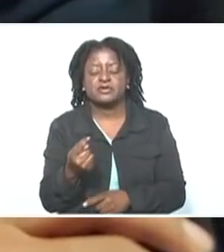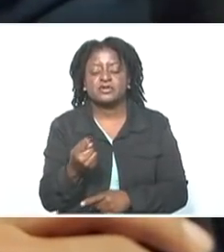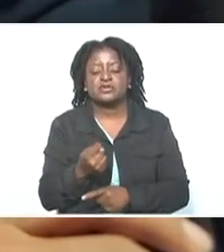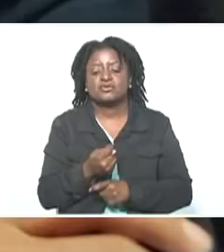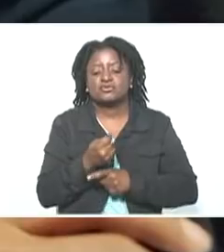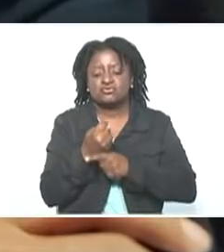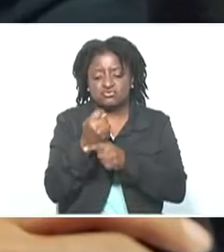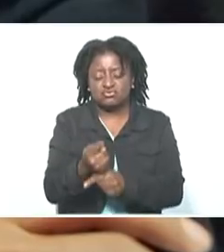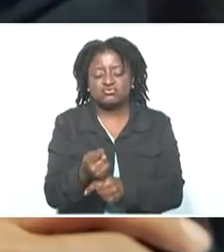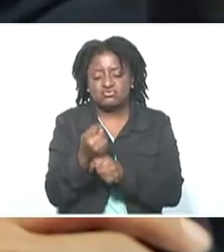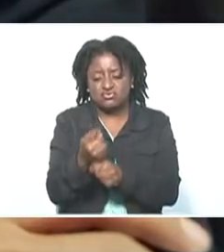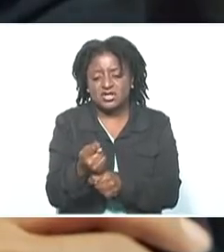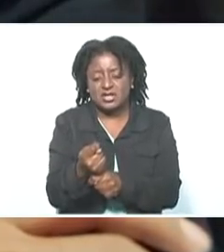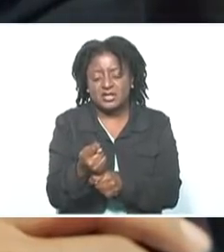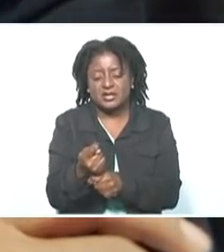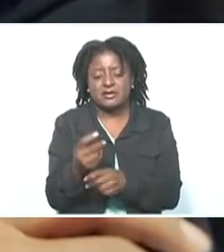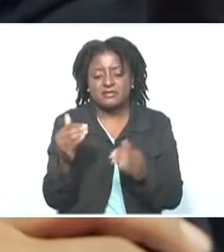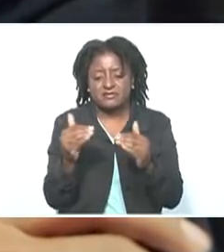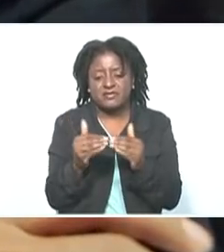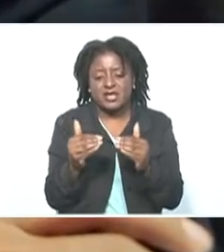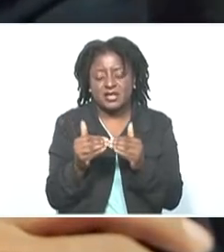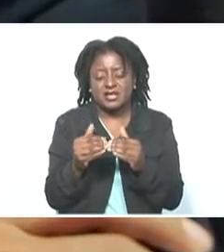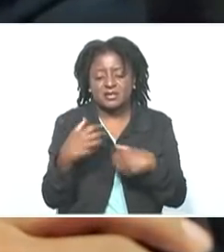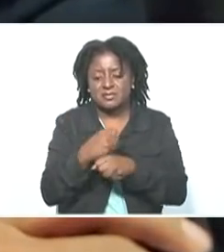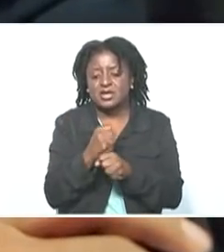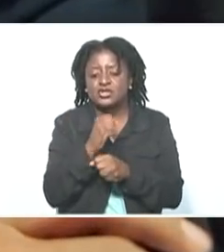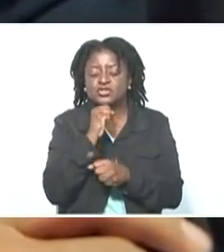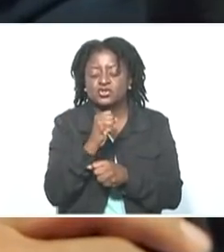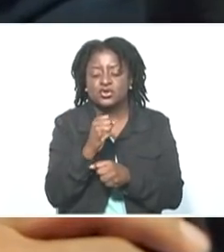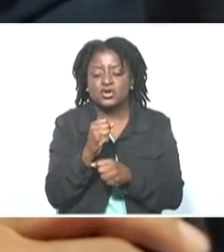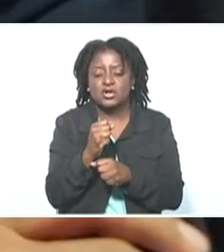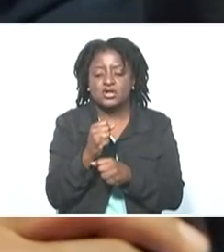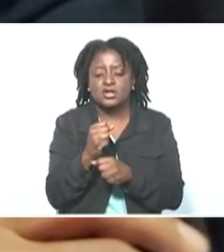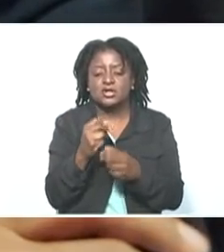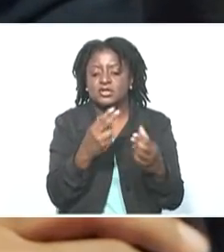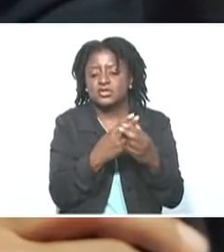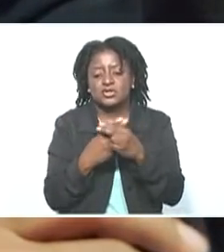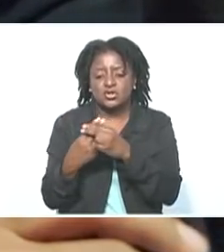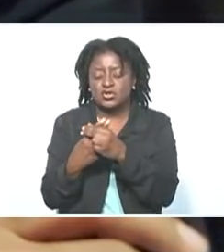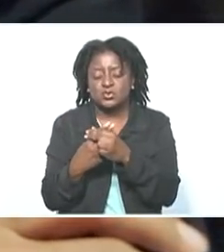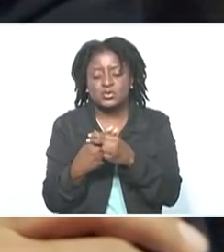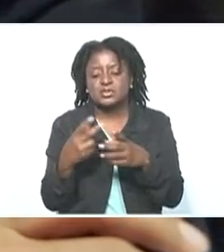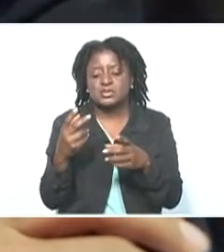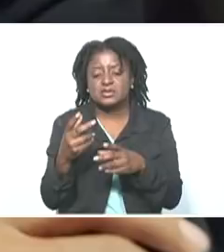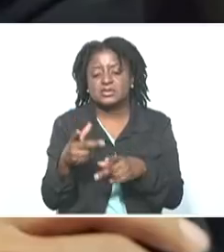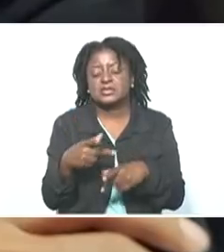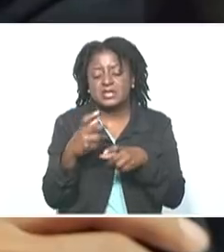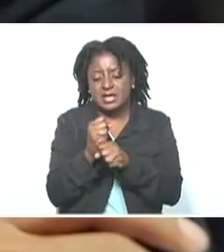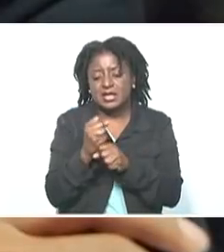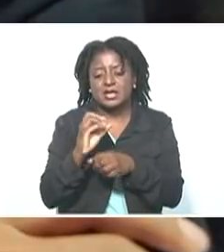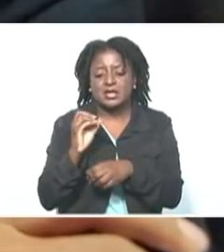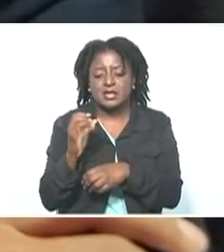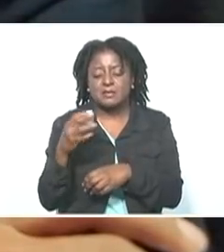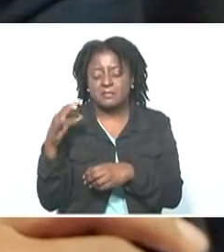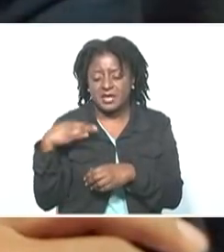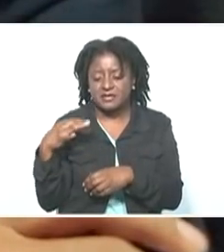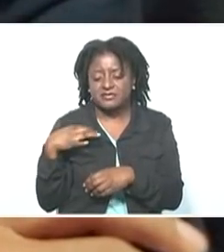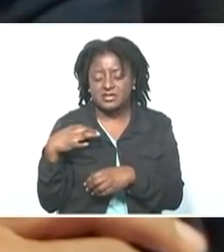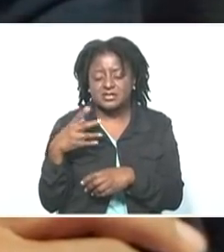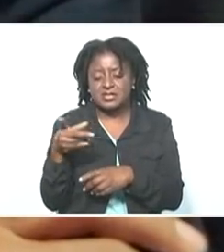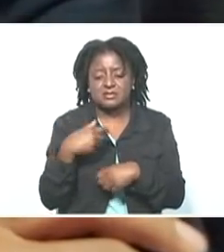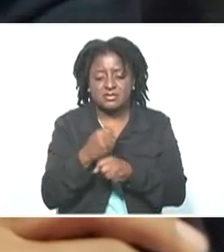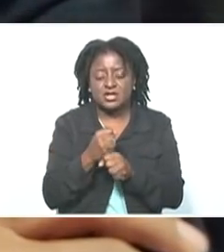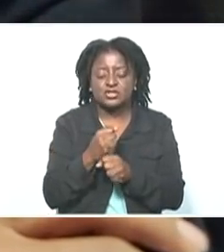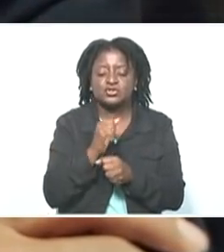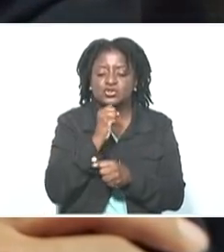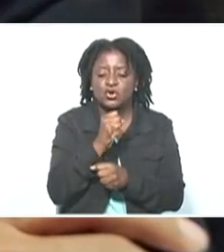he made sure that the union was on par with our benefits and our agreements. He made sure management were